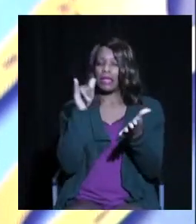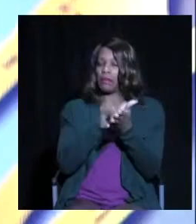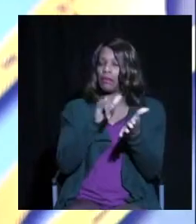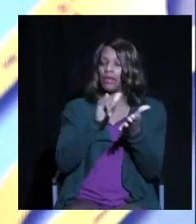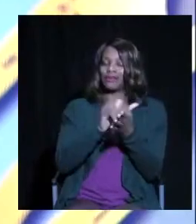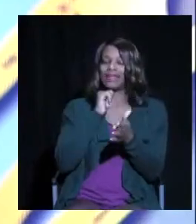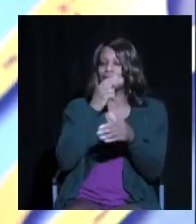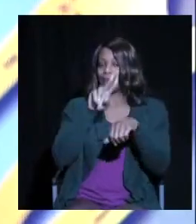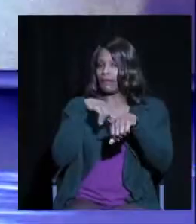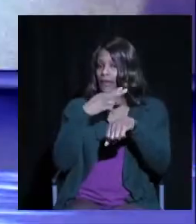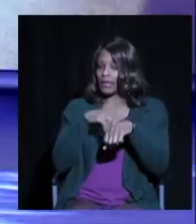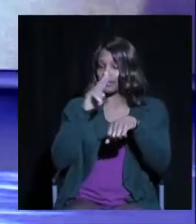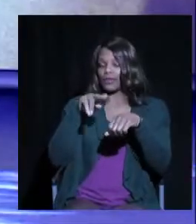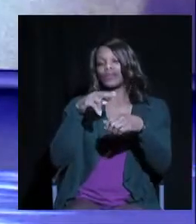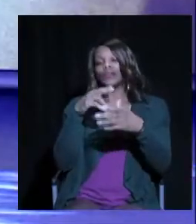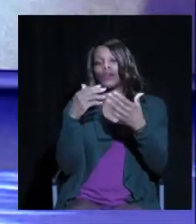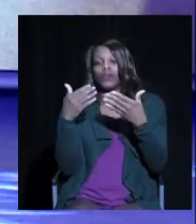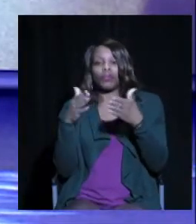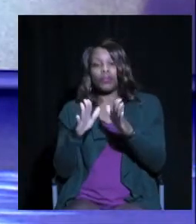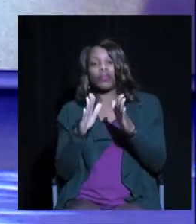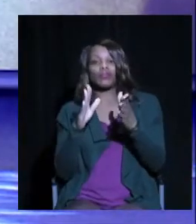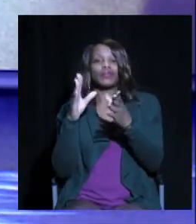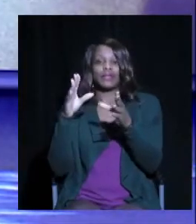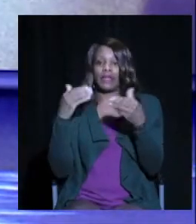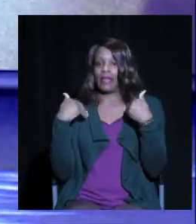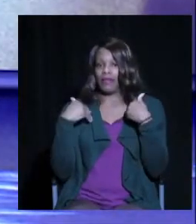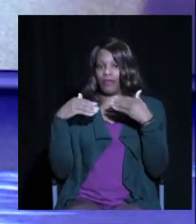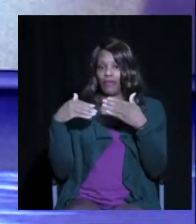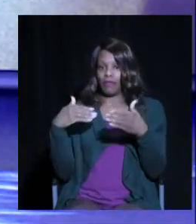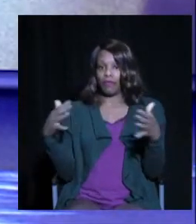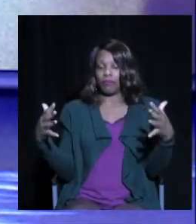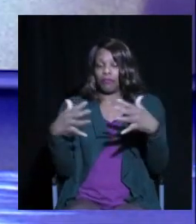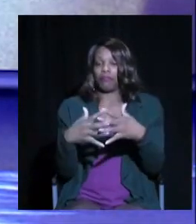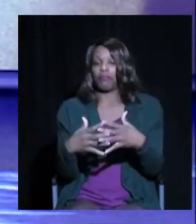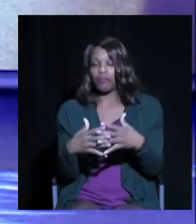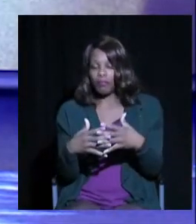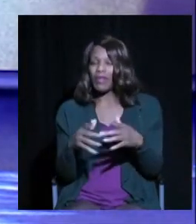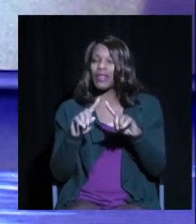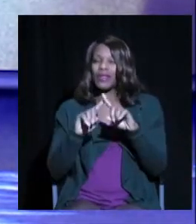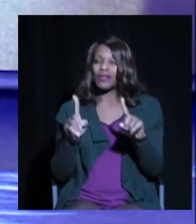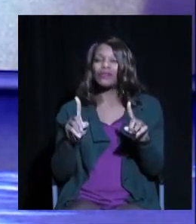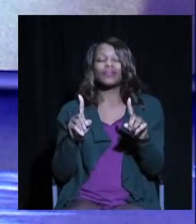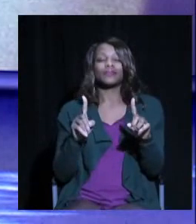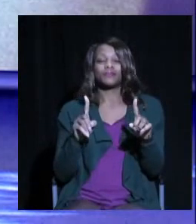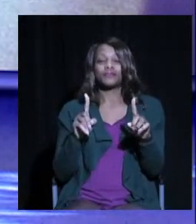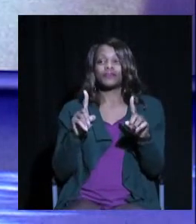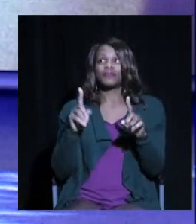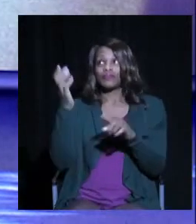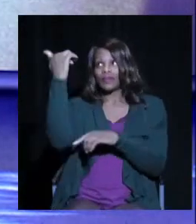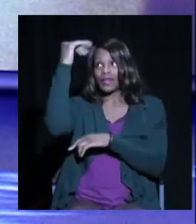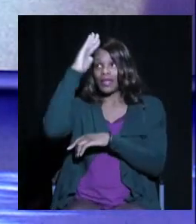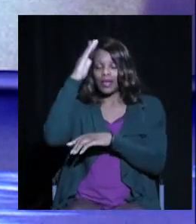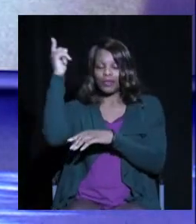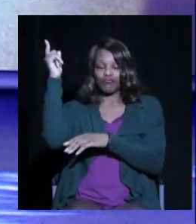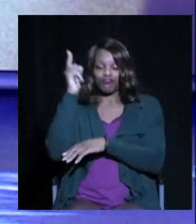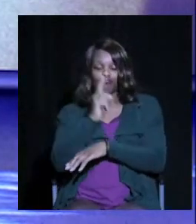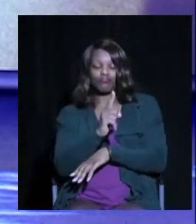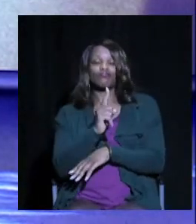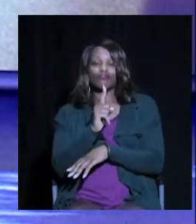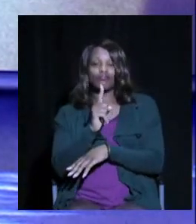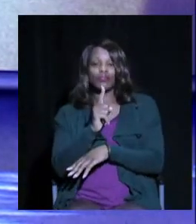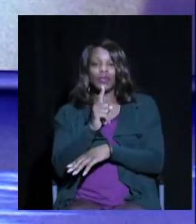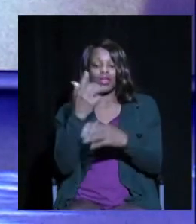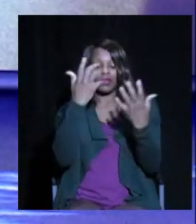natural, normal way to conceive a child. But he says the power of God will overshadow you and the Holy Spirit